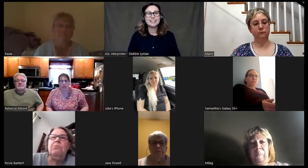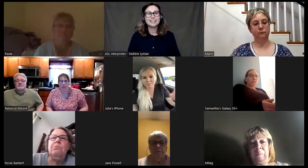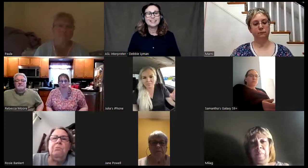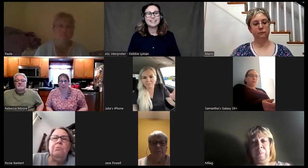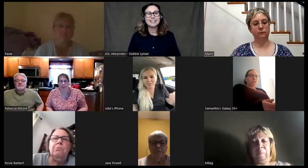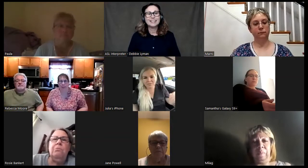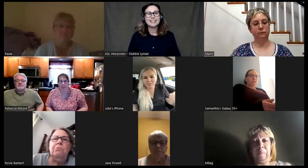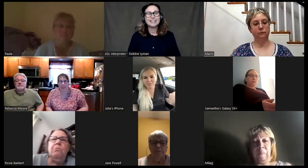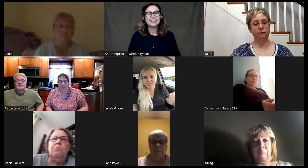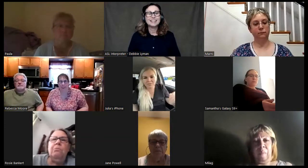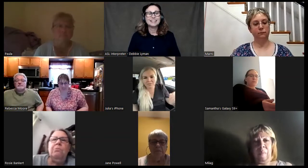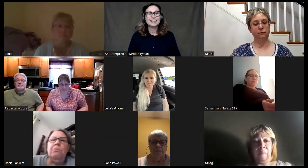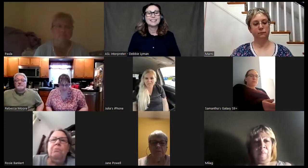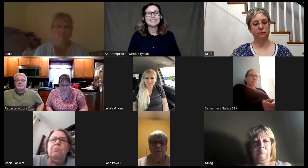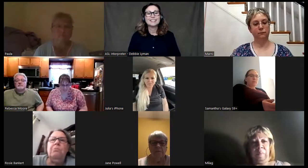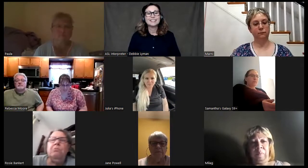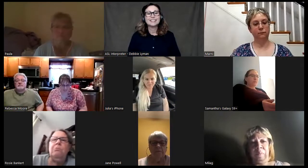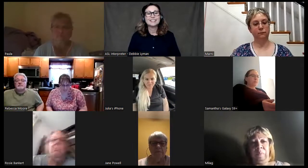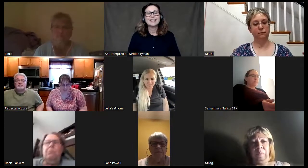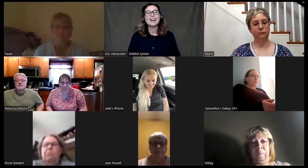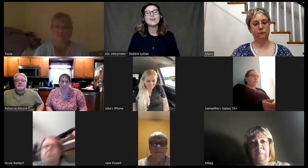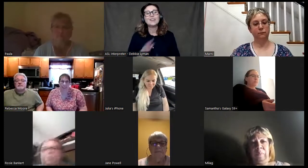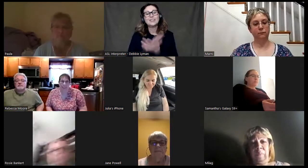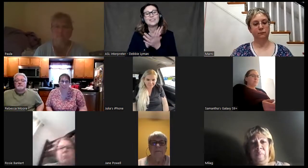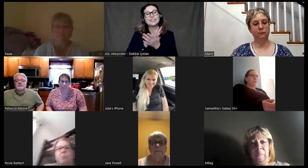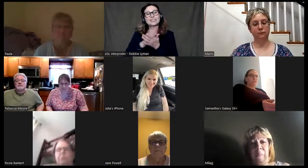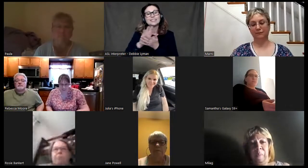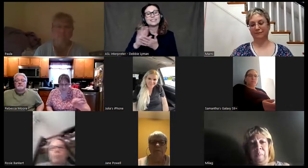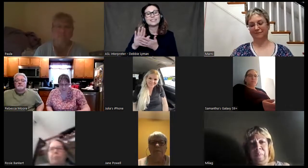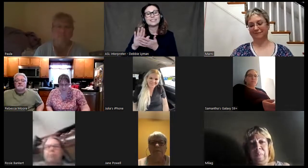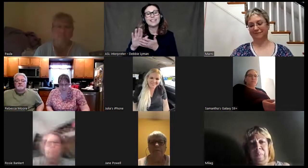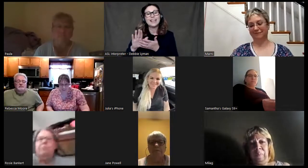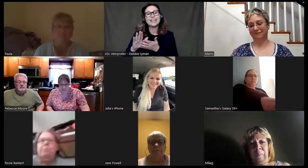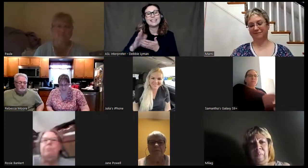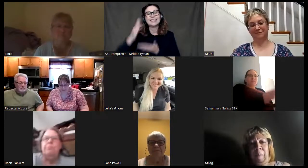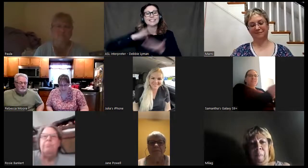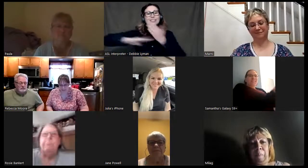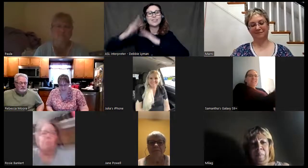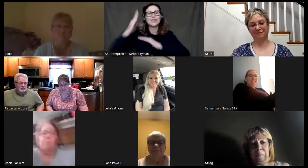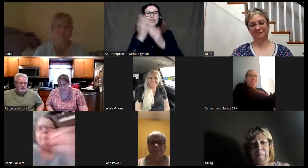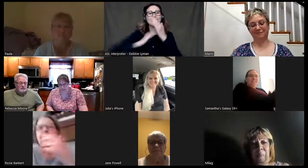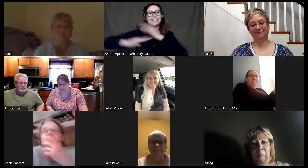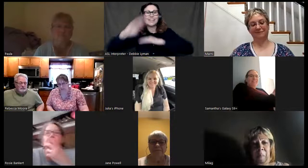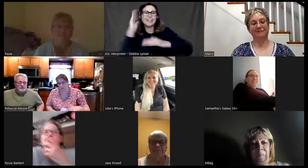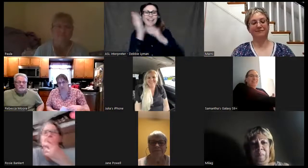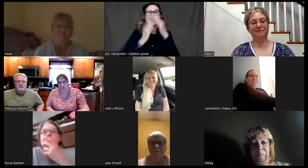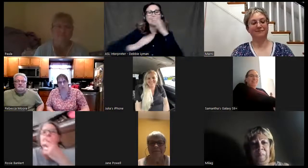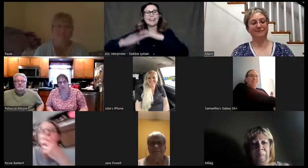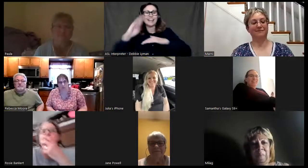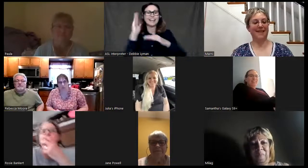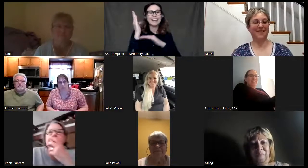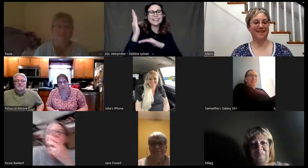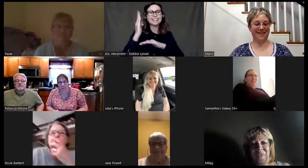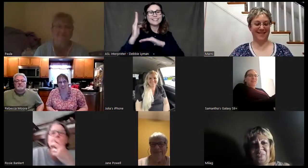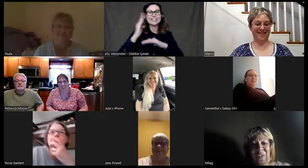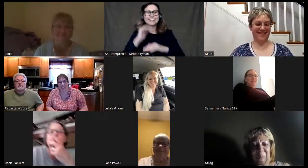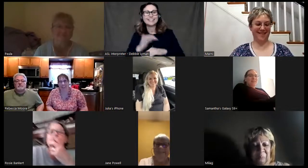No, I'm done. I'm just waiting for my kids or at karate. Oh, nice.